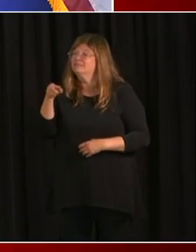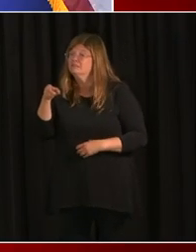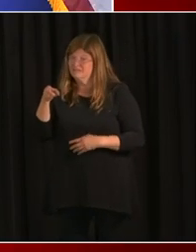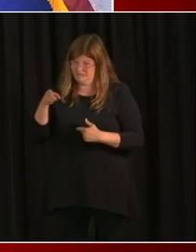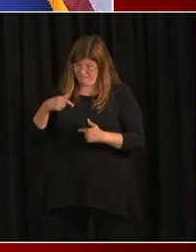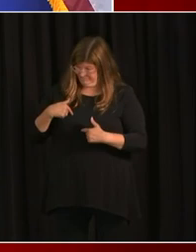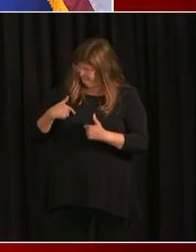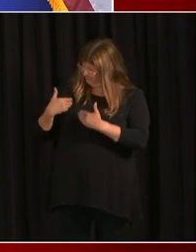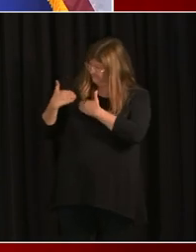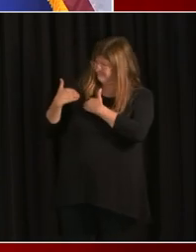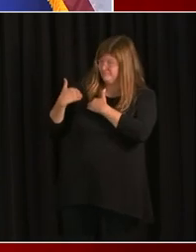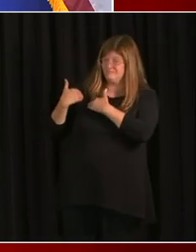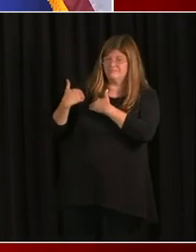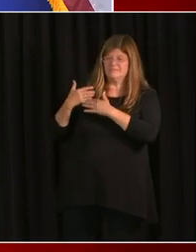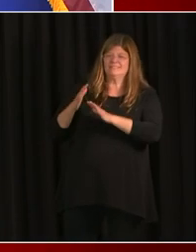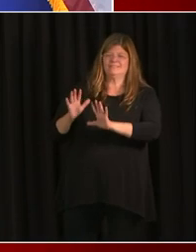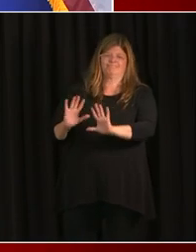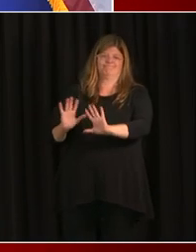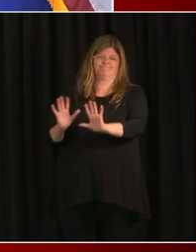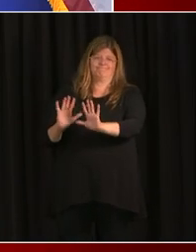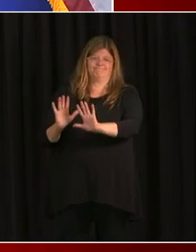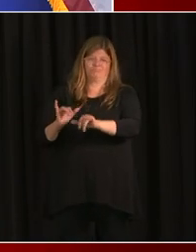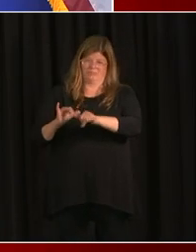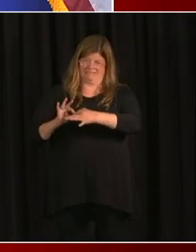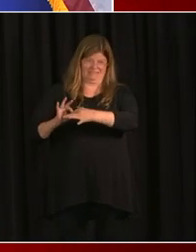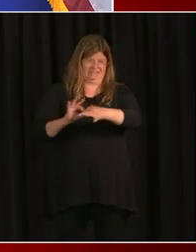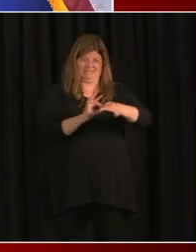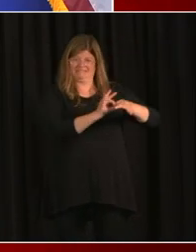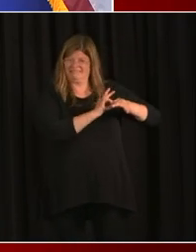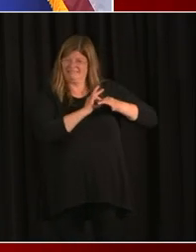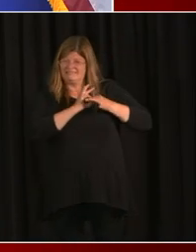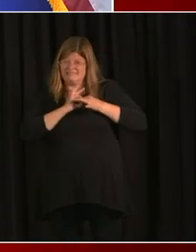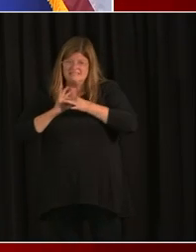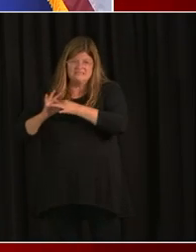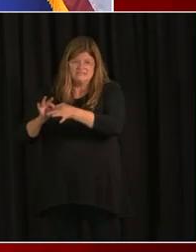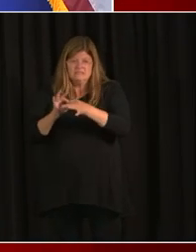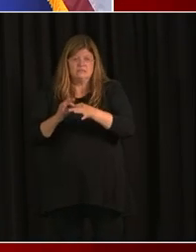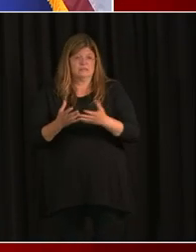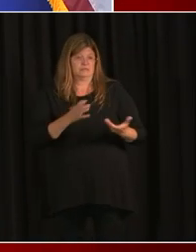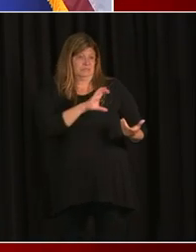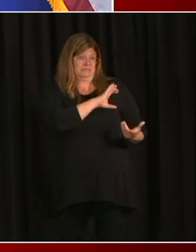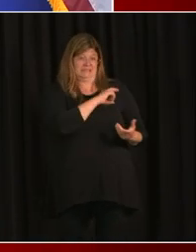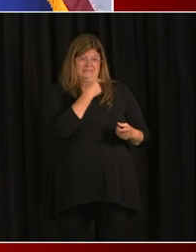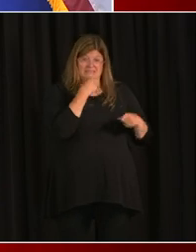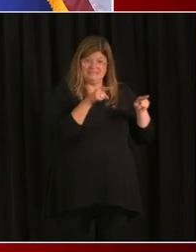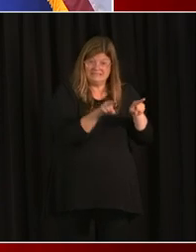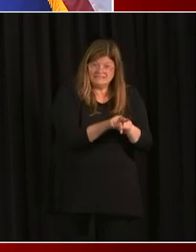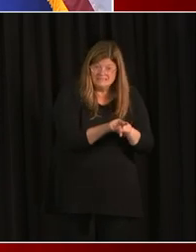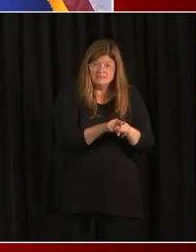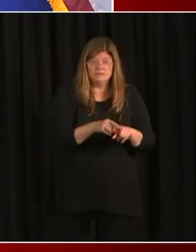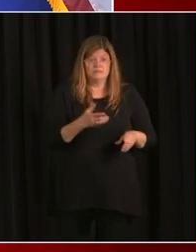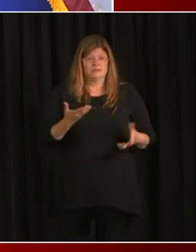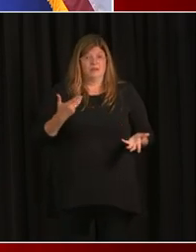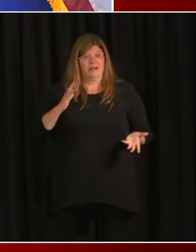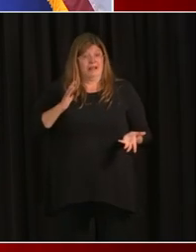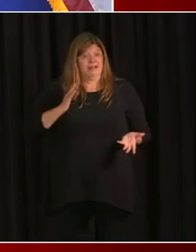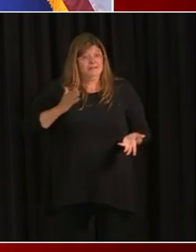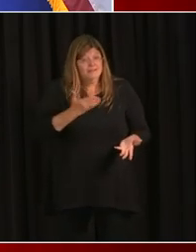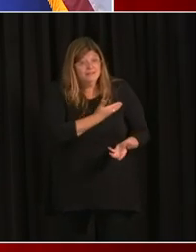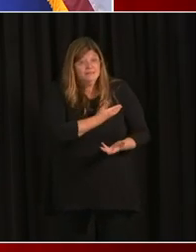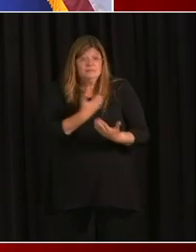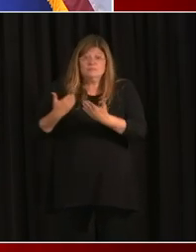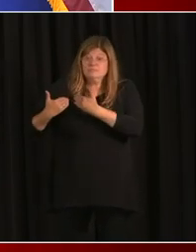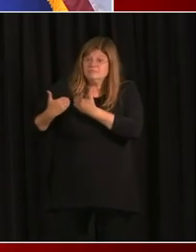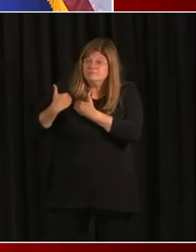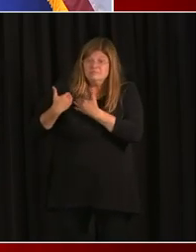few times too, and I'll go back to it. And that even goes to when we're having these